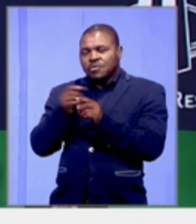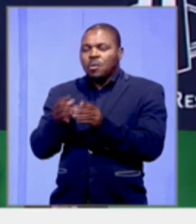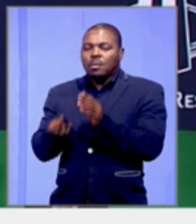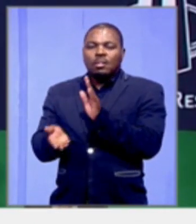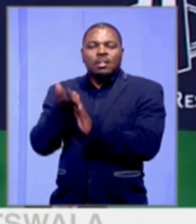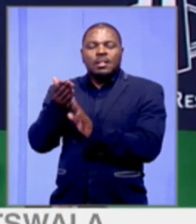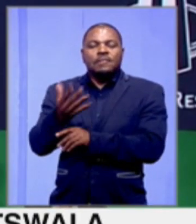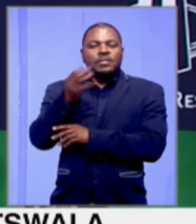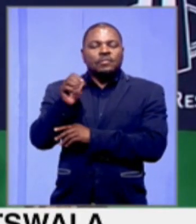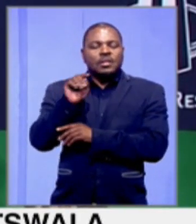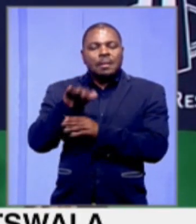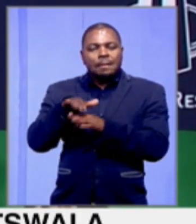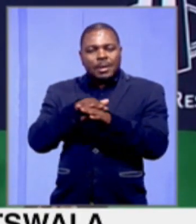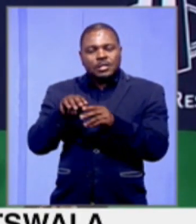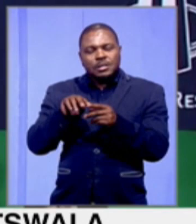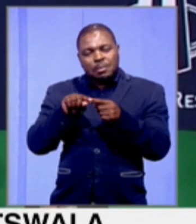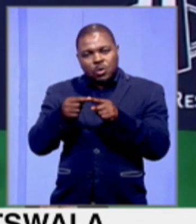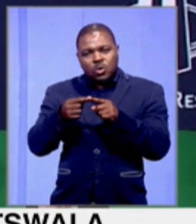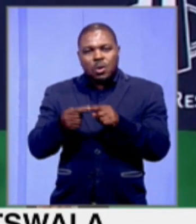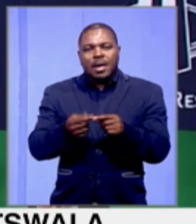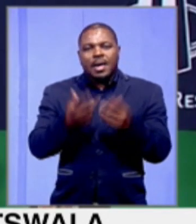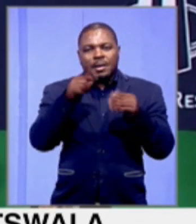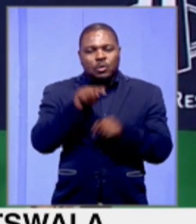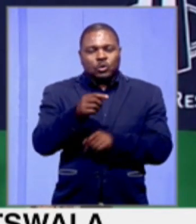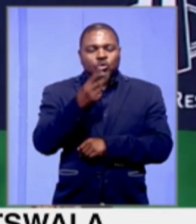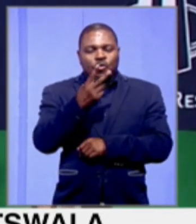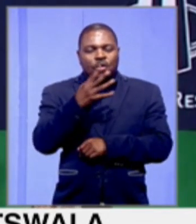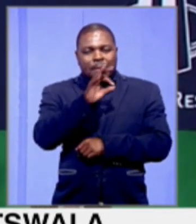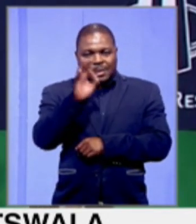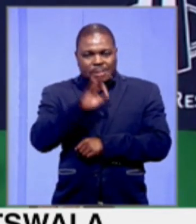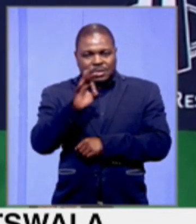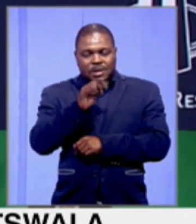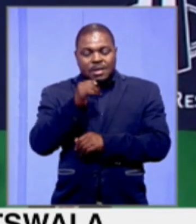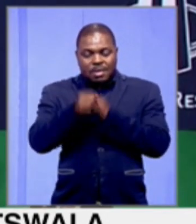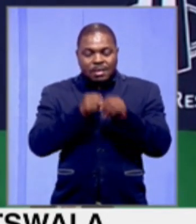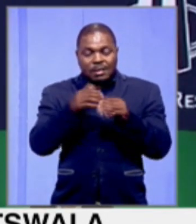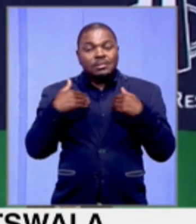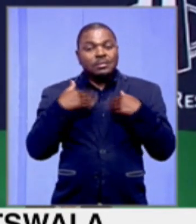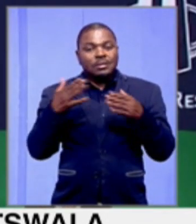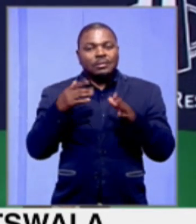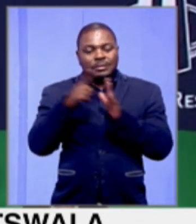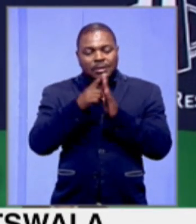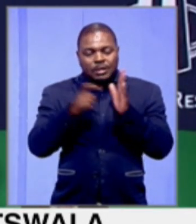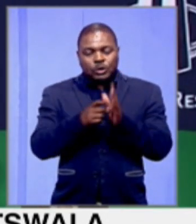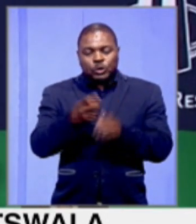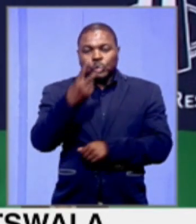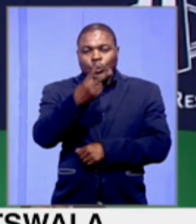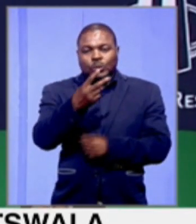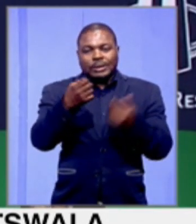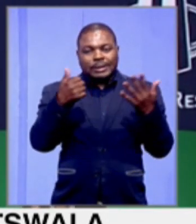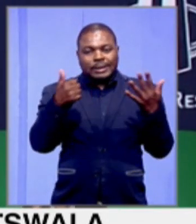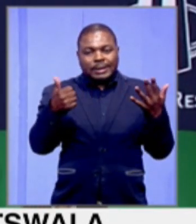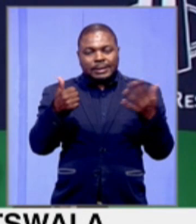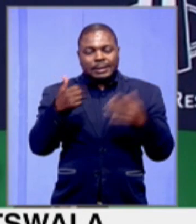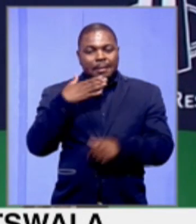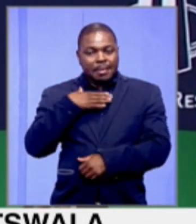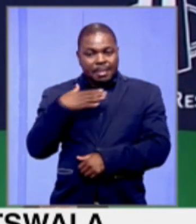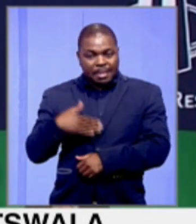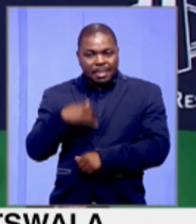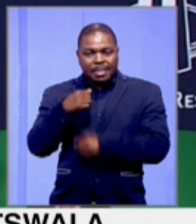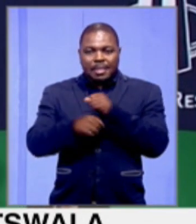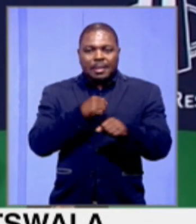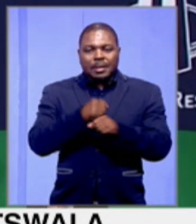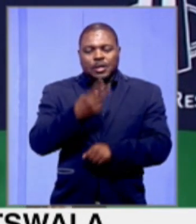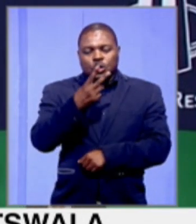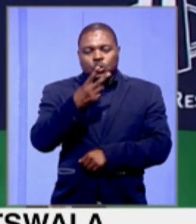to 8.25% per year with effect from the 26th of May